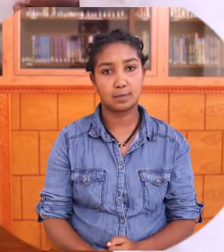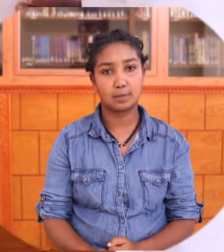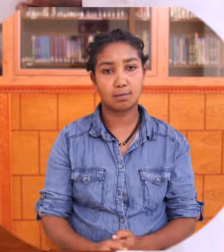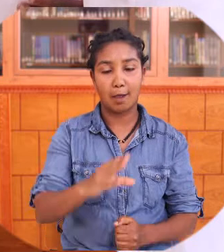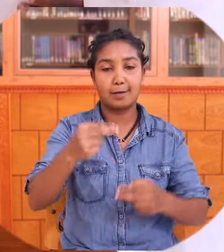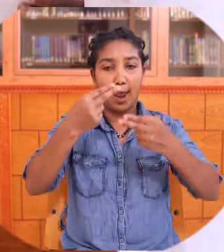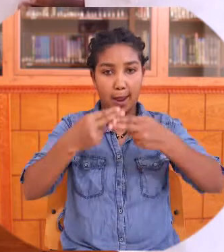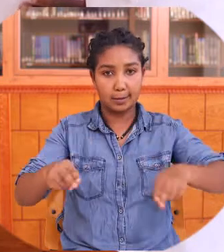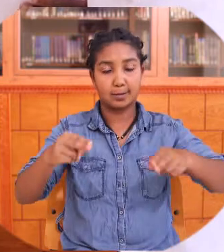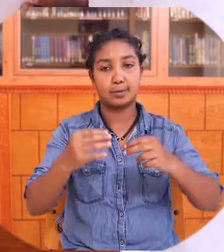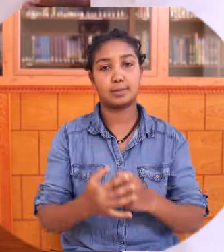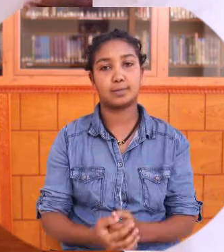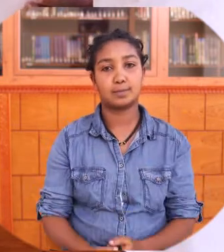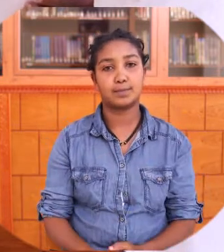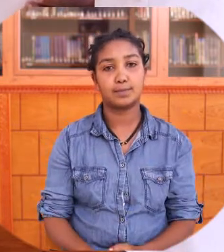and egg.